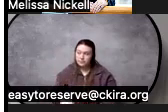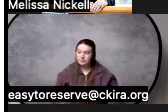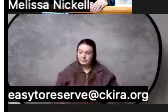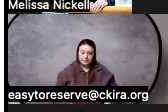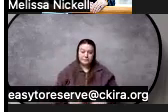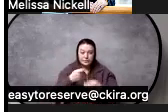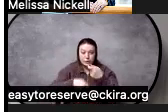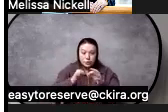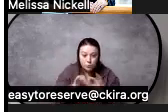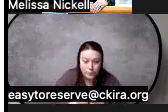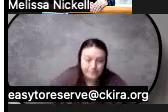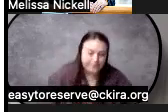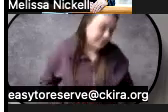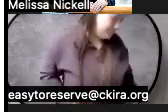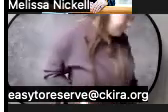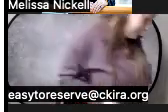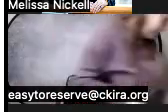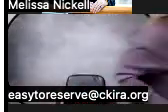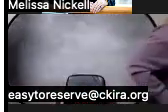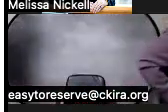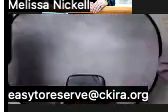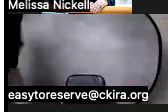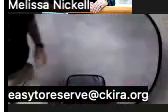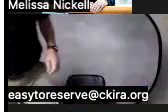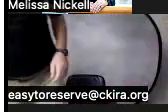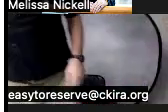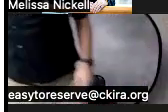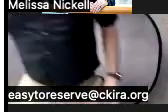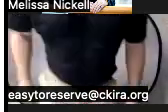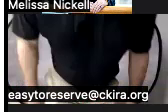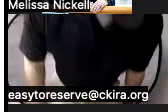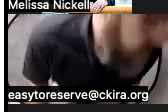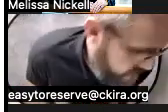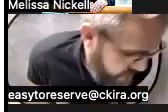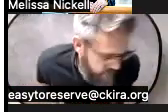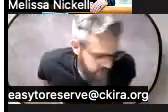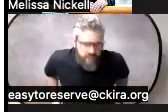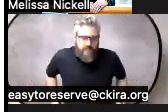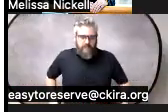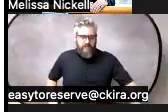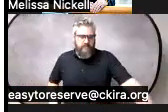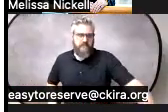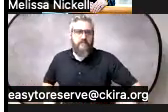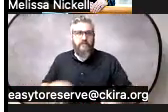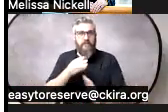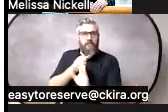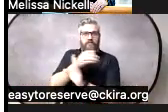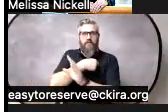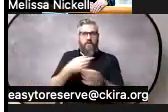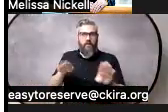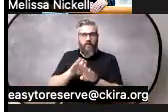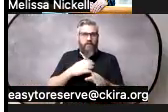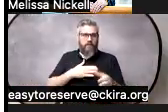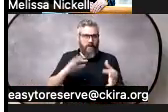Okie dokie. Now, before I close this talk and open up the floor for questions, I just have to say a few